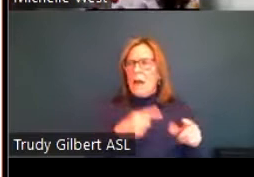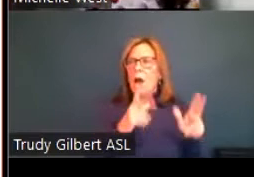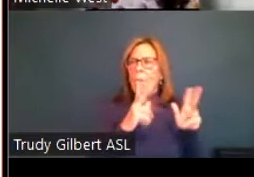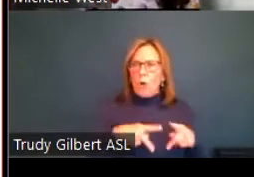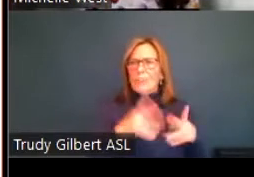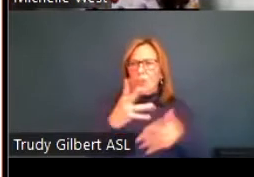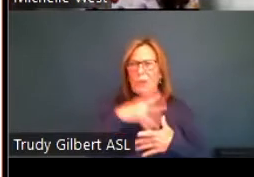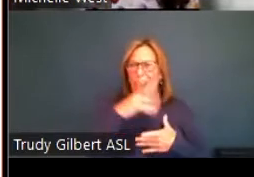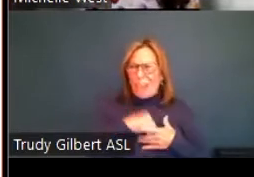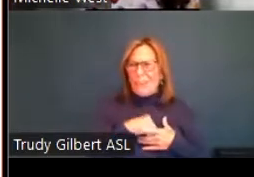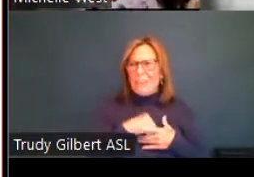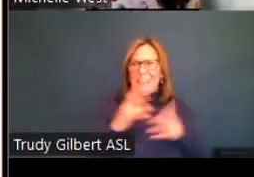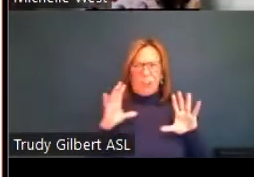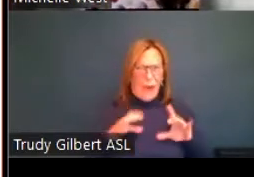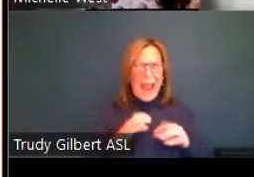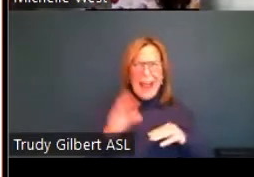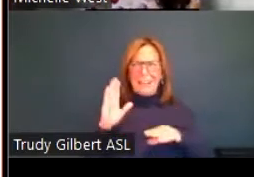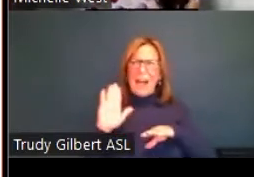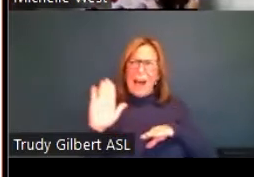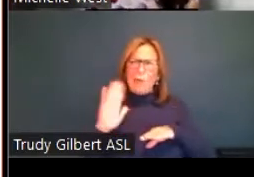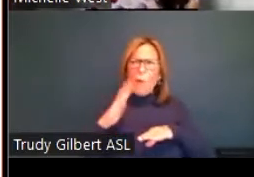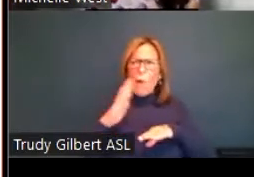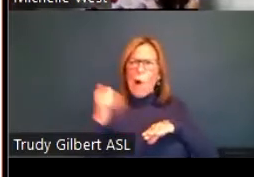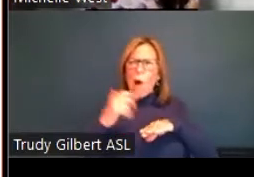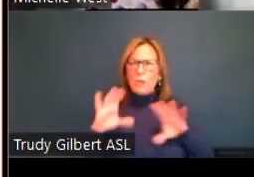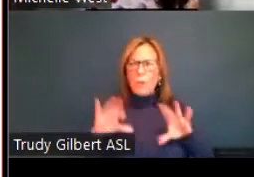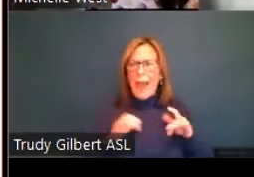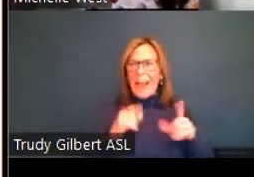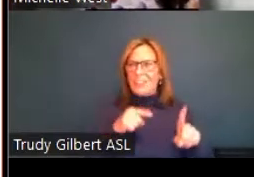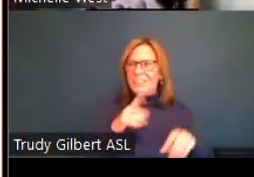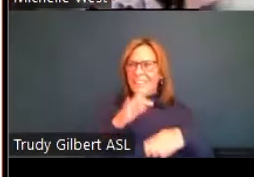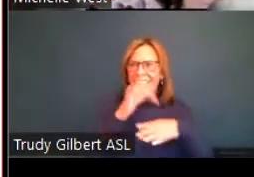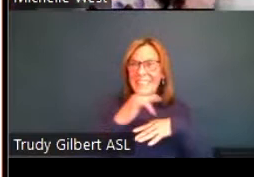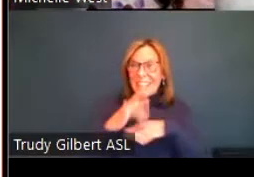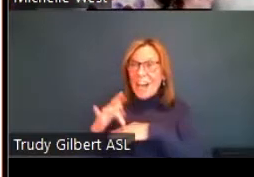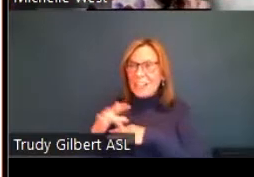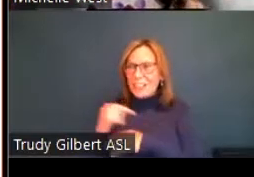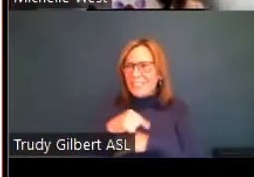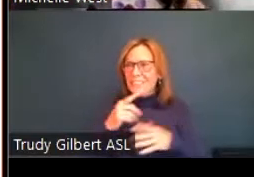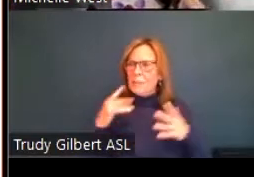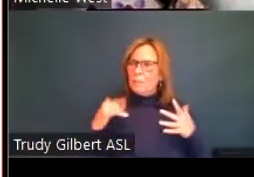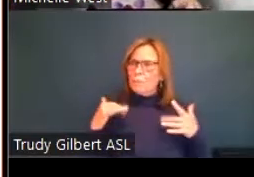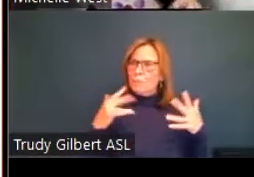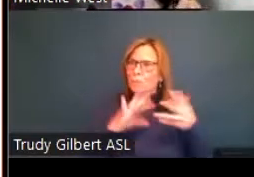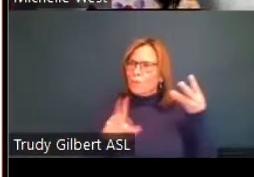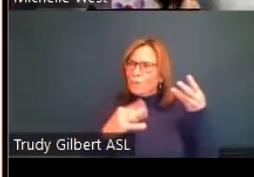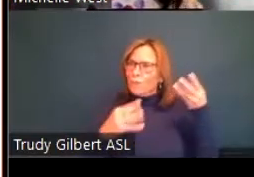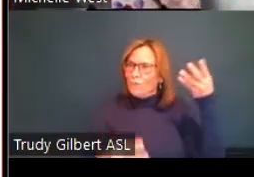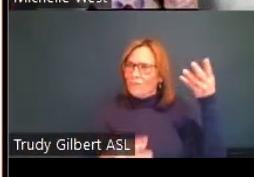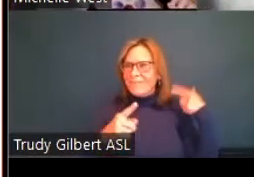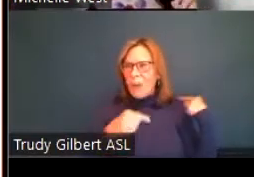your call to action. These touches are delivered over a period of time. And then there are